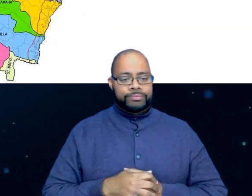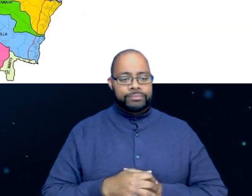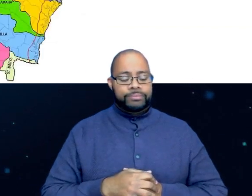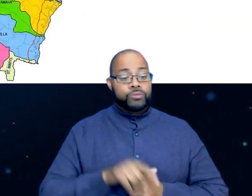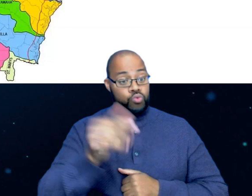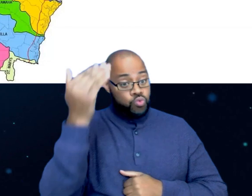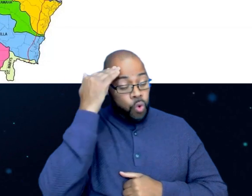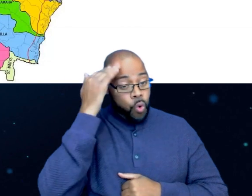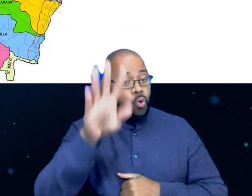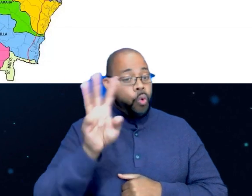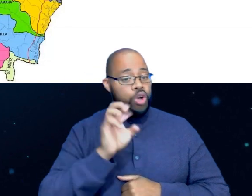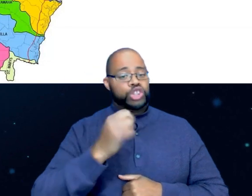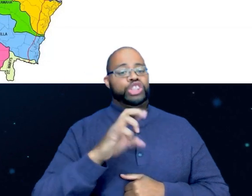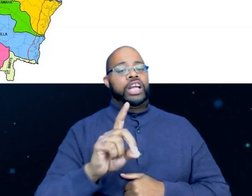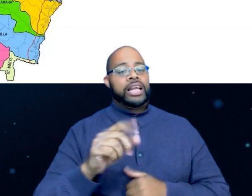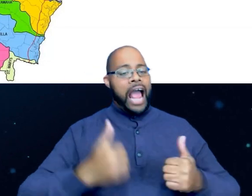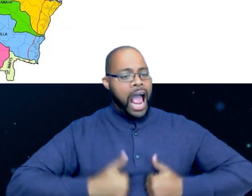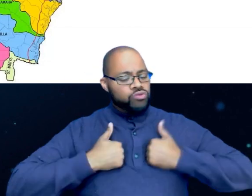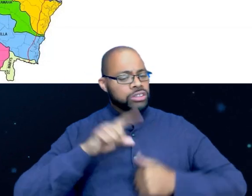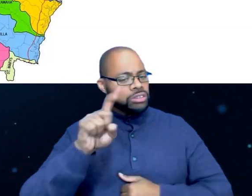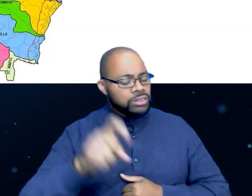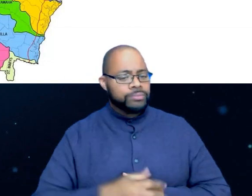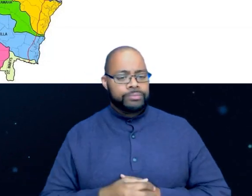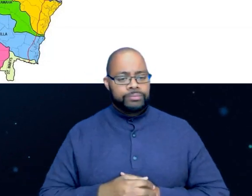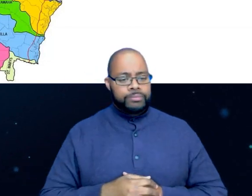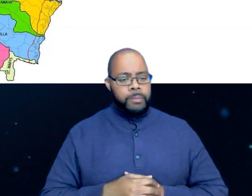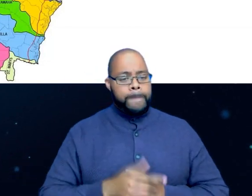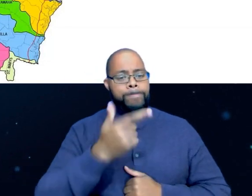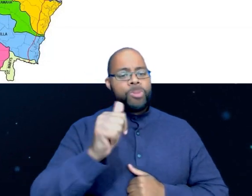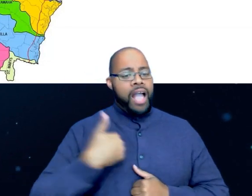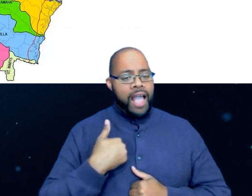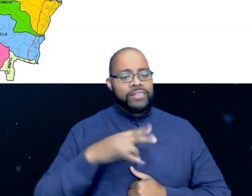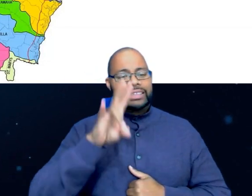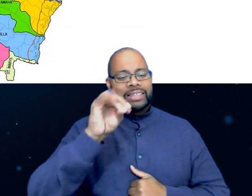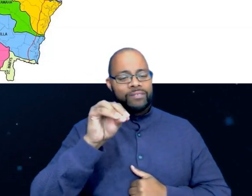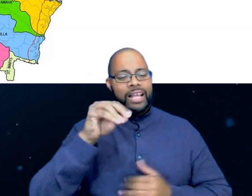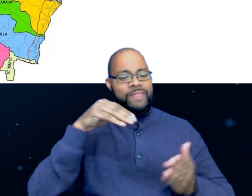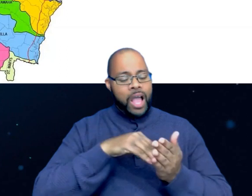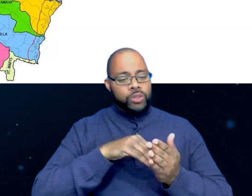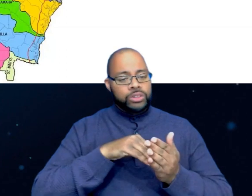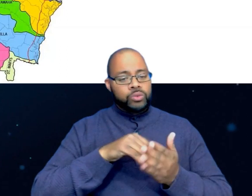Do you know your watershed address? Georgia has